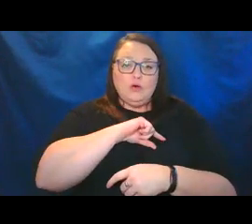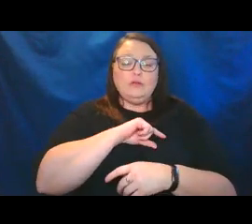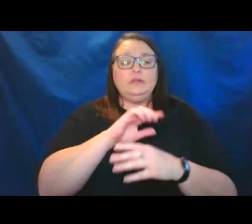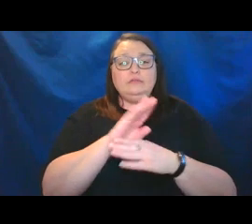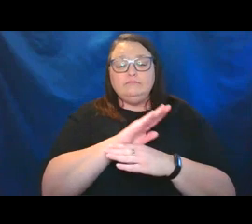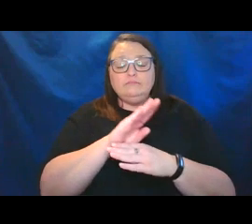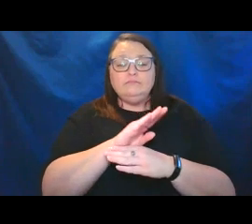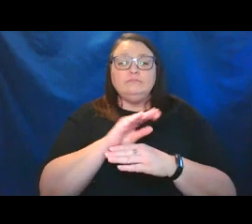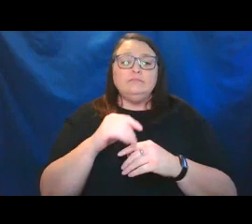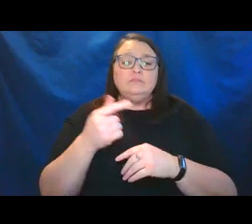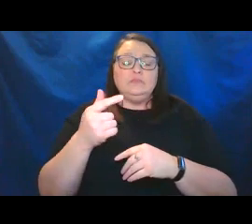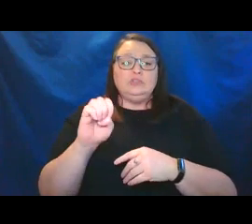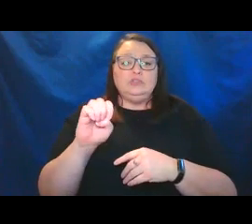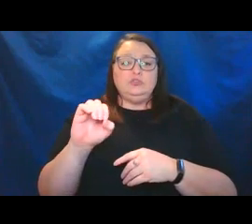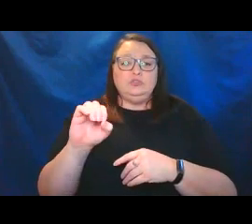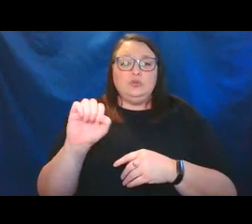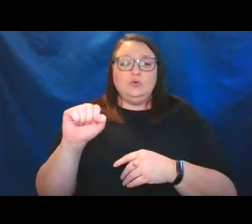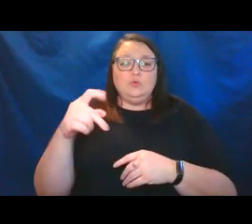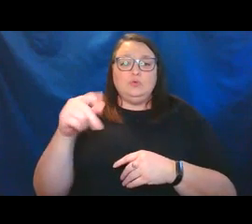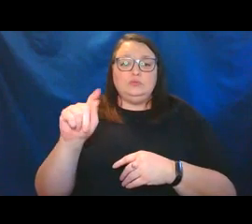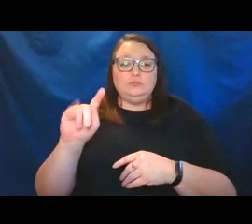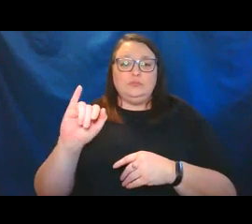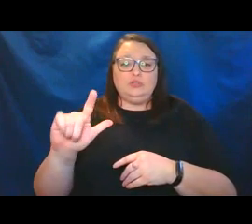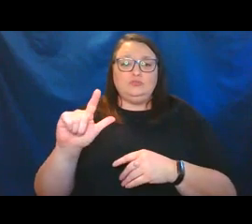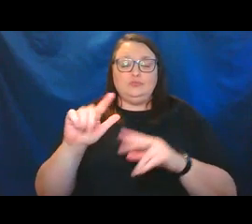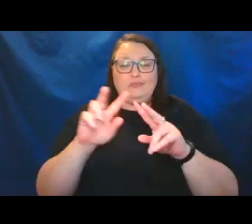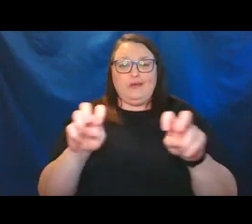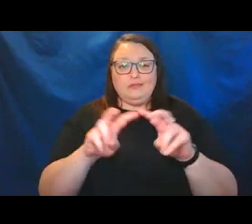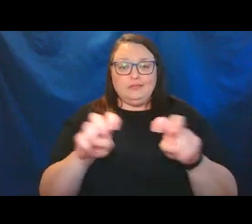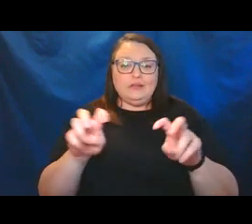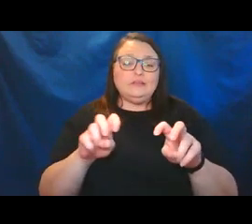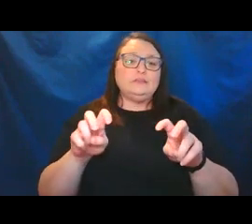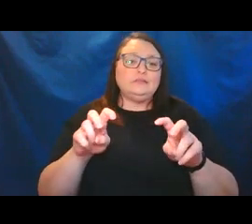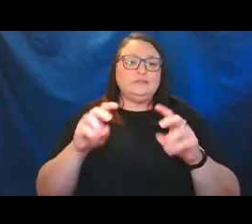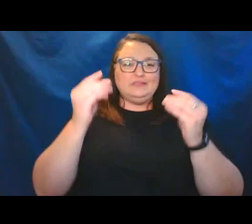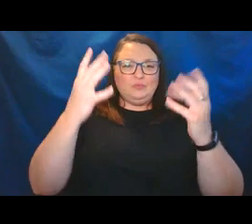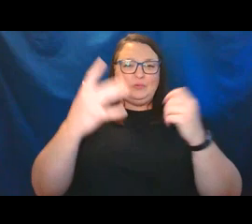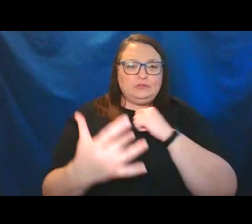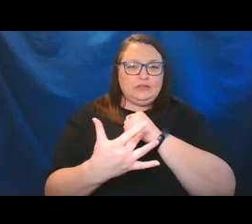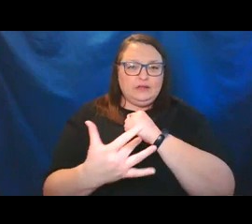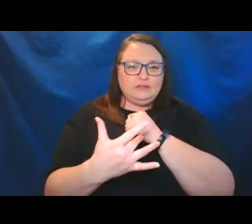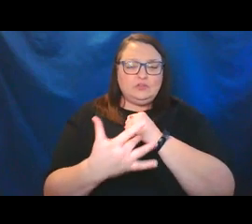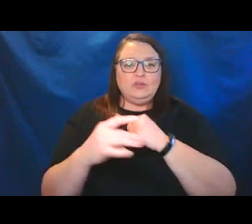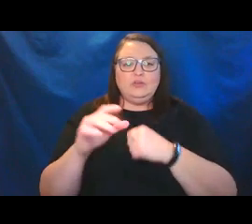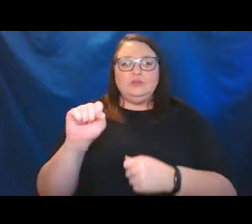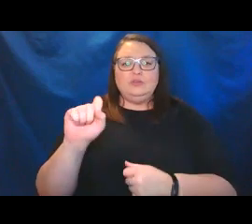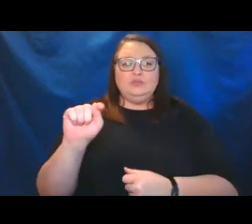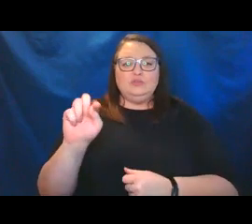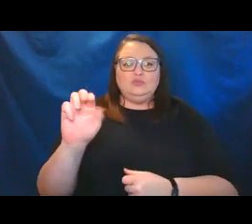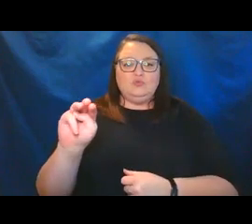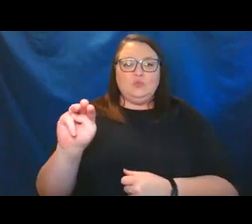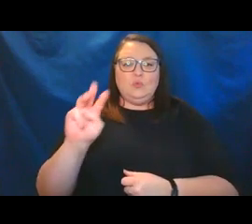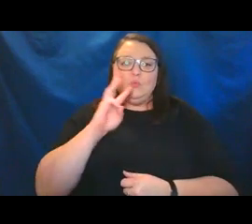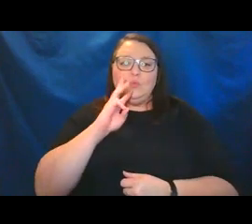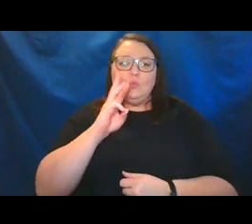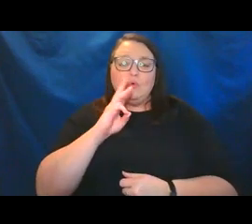geospatial analytics kind of information and technology, in the stormwater management